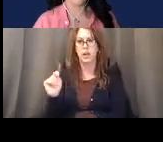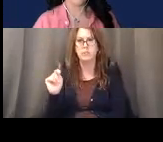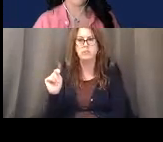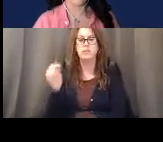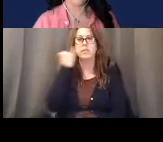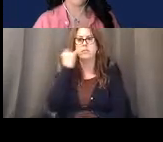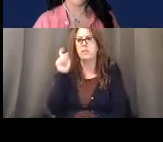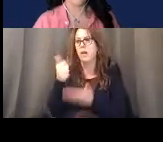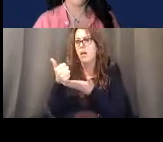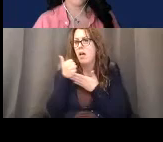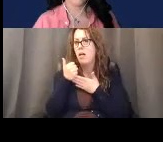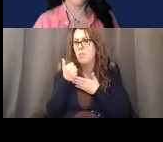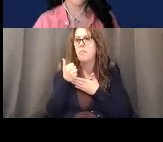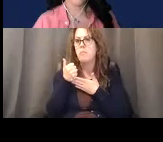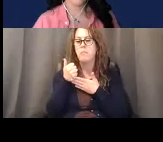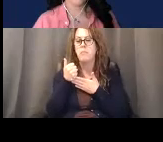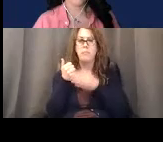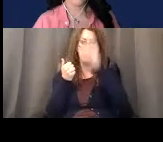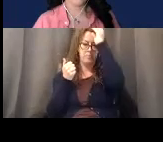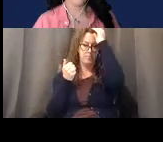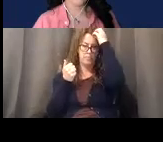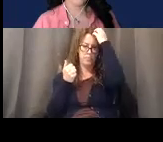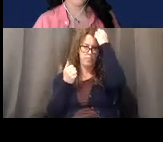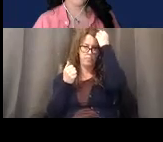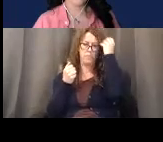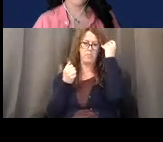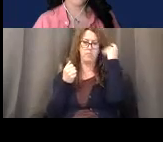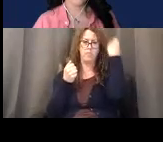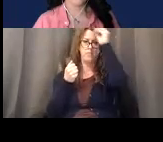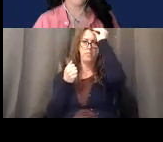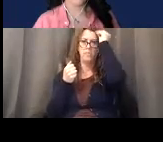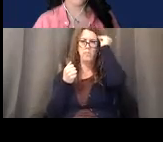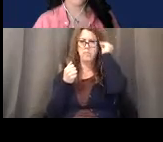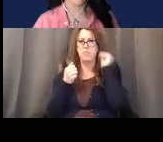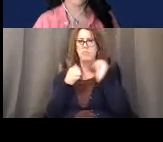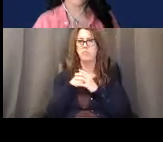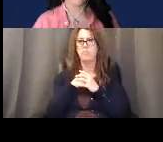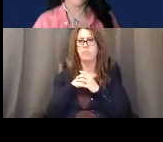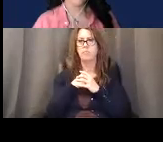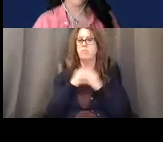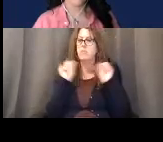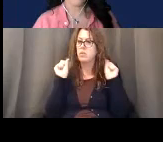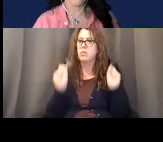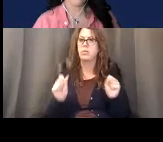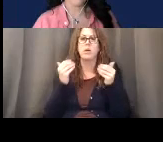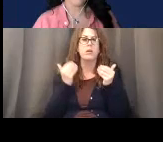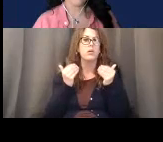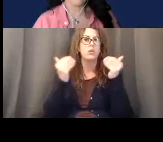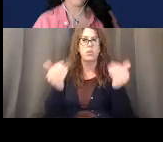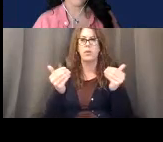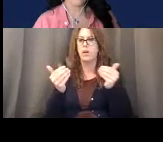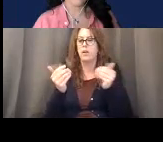settings or anything like that, you are free to chat any of us with a strategies